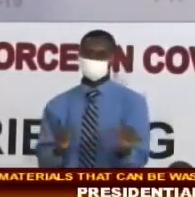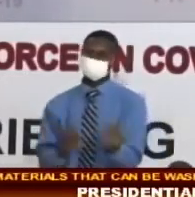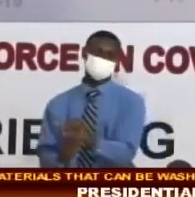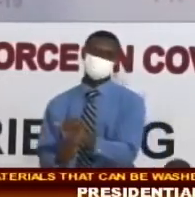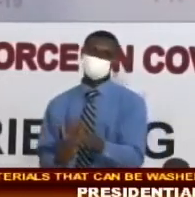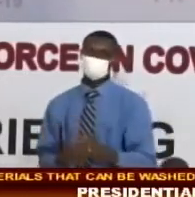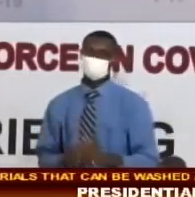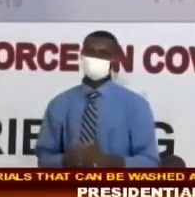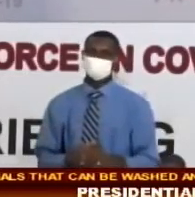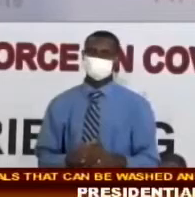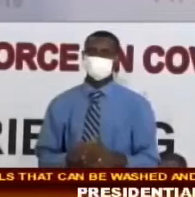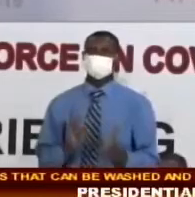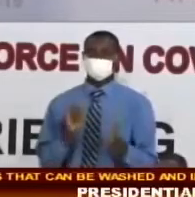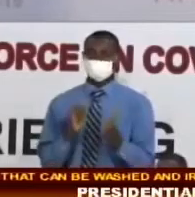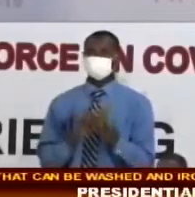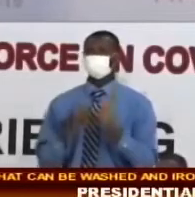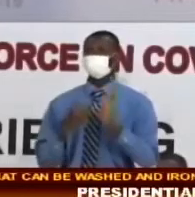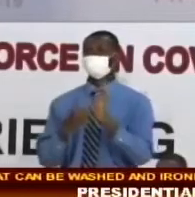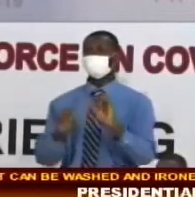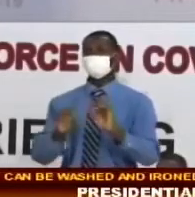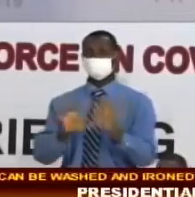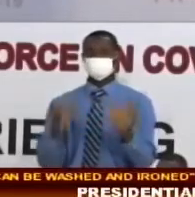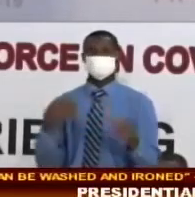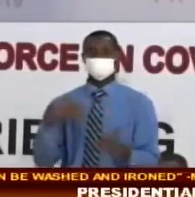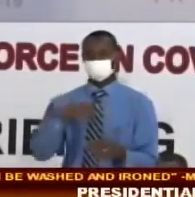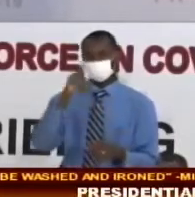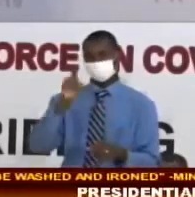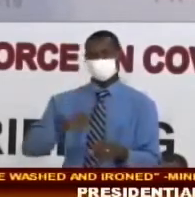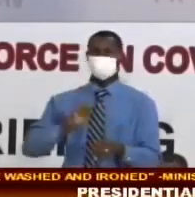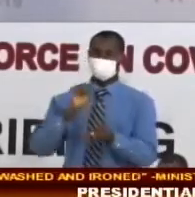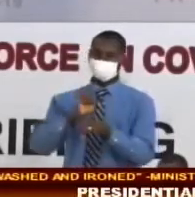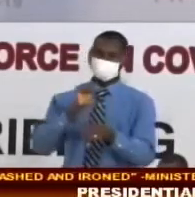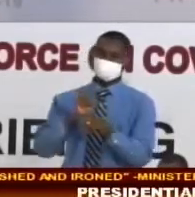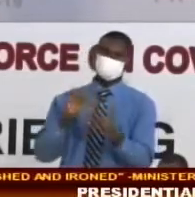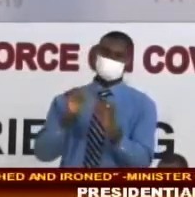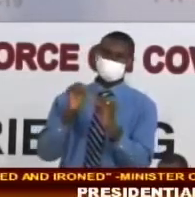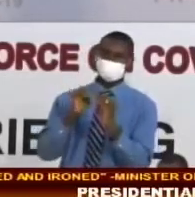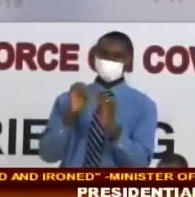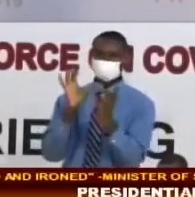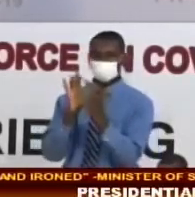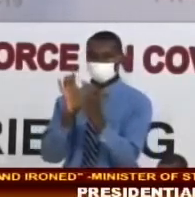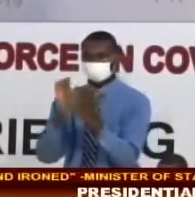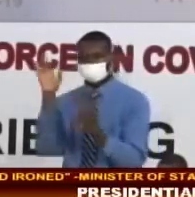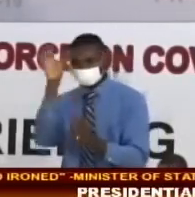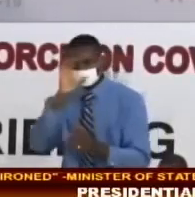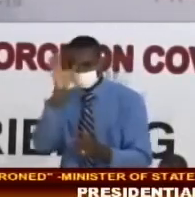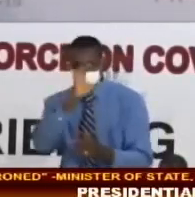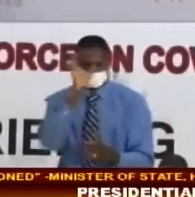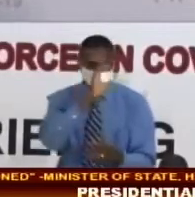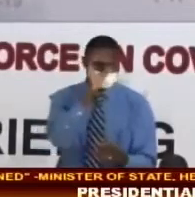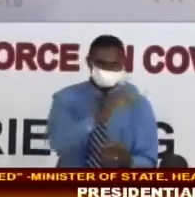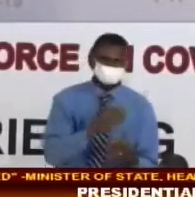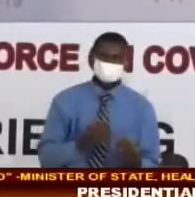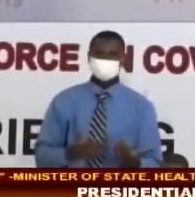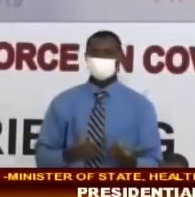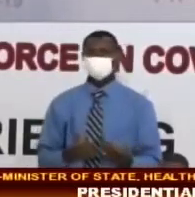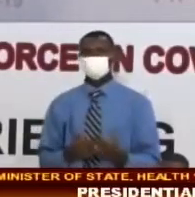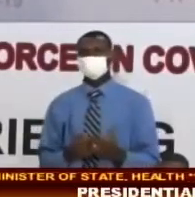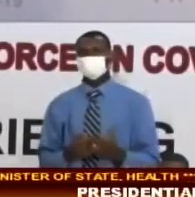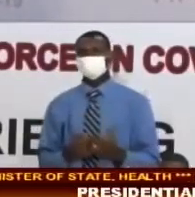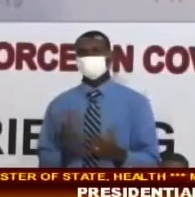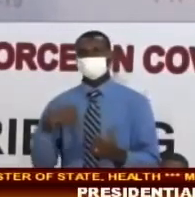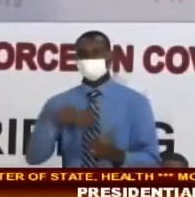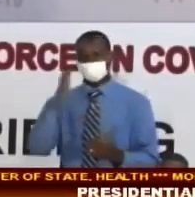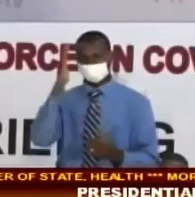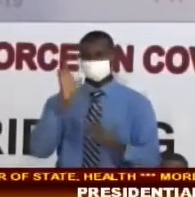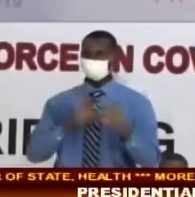to do more of contact tracing where we can. We will need to